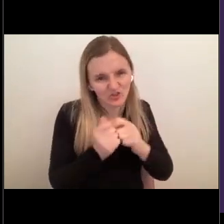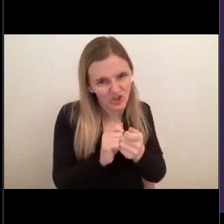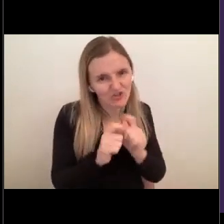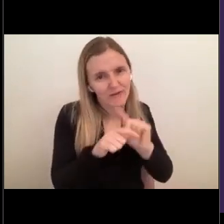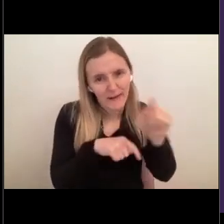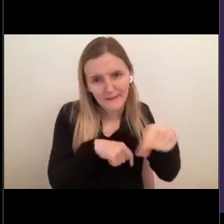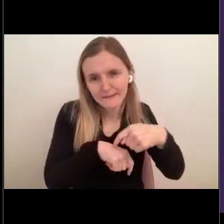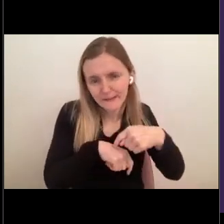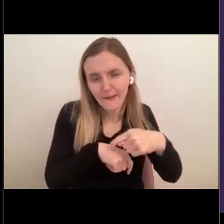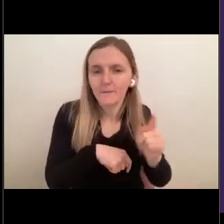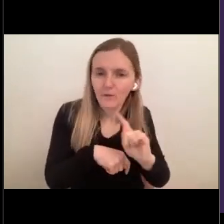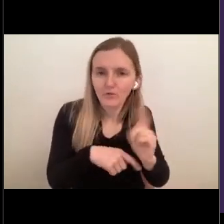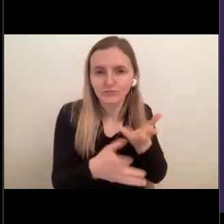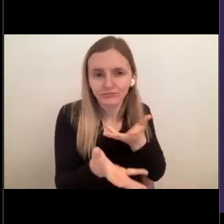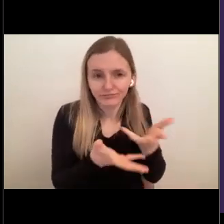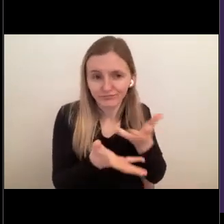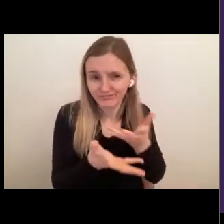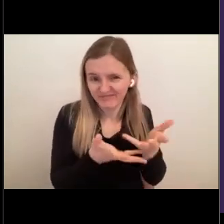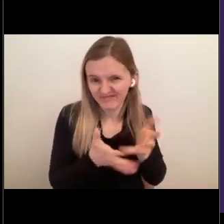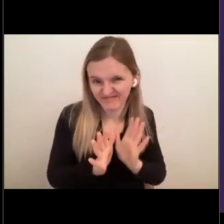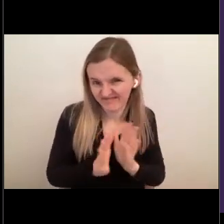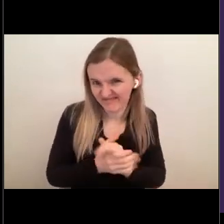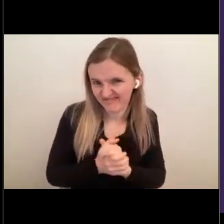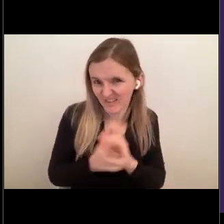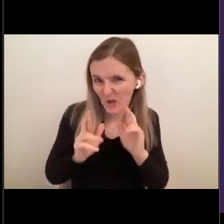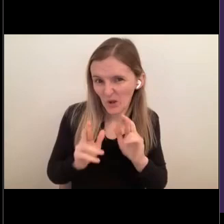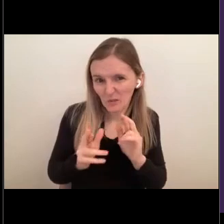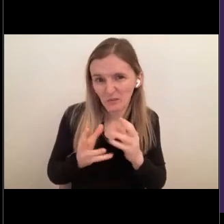time. Hopefully something like that might help.